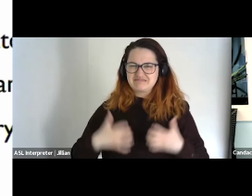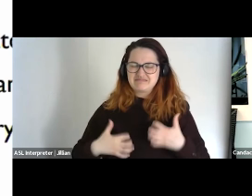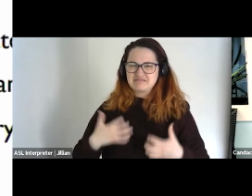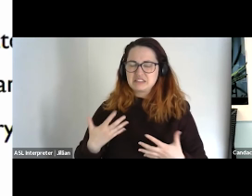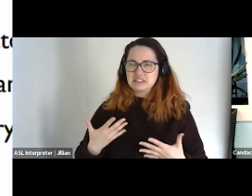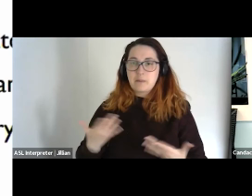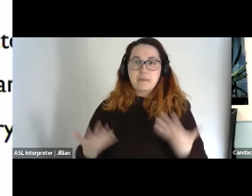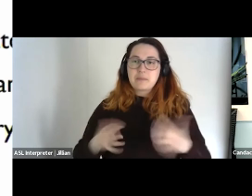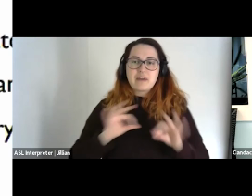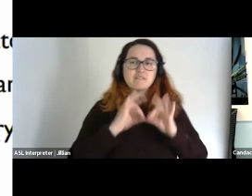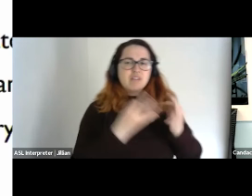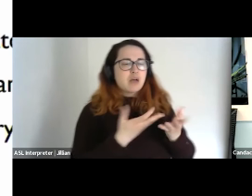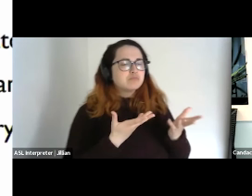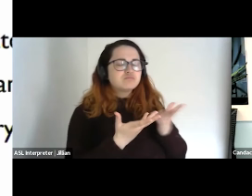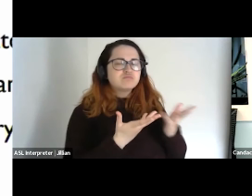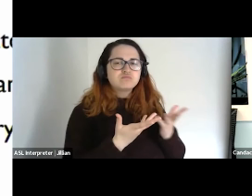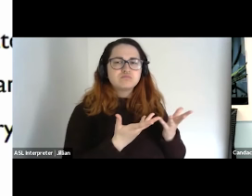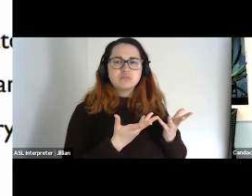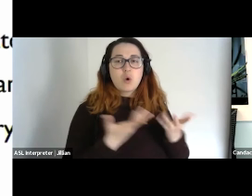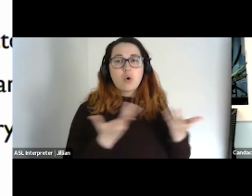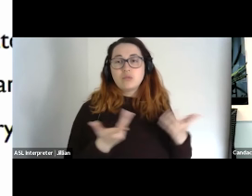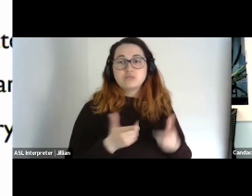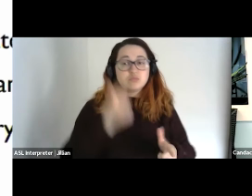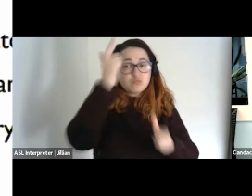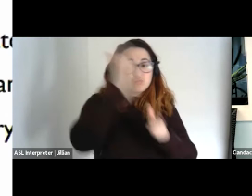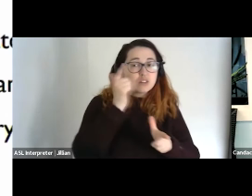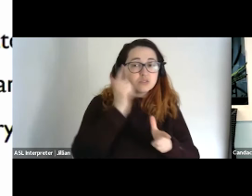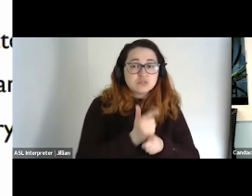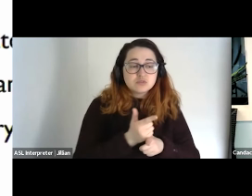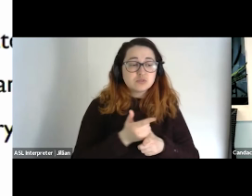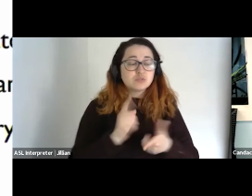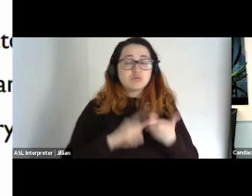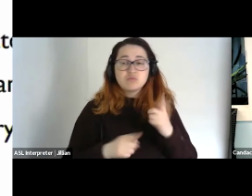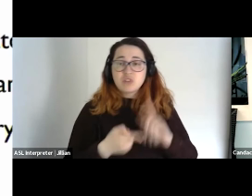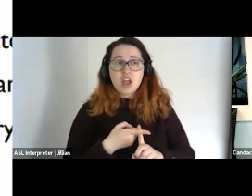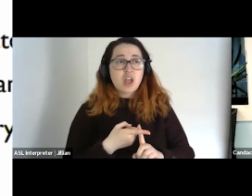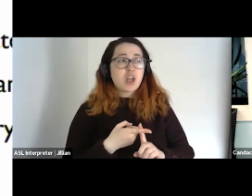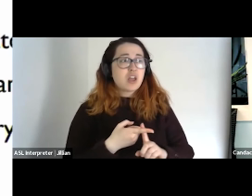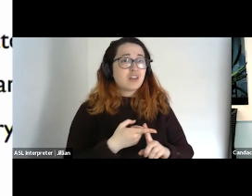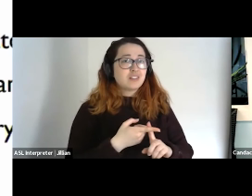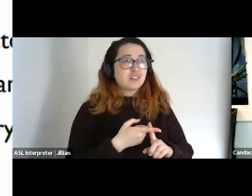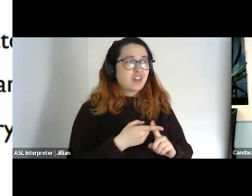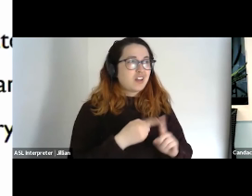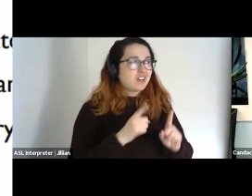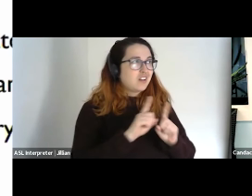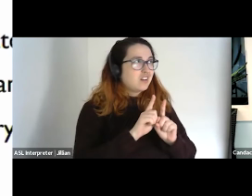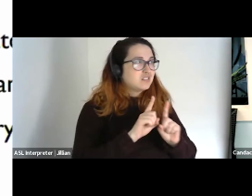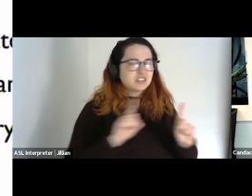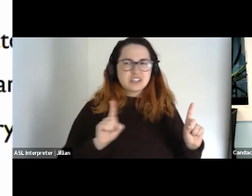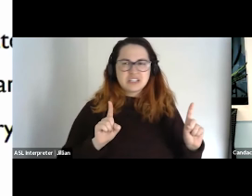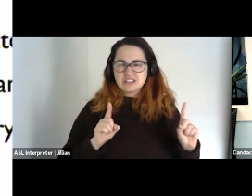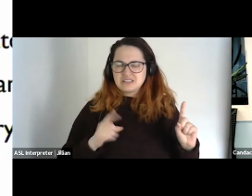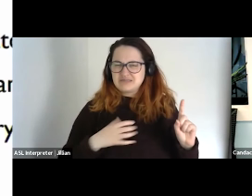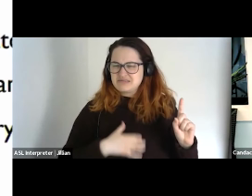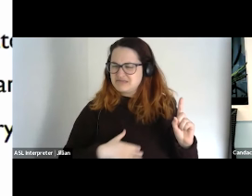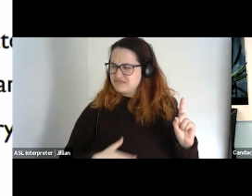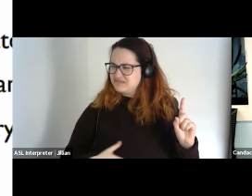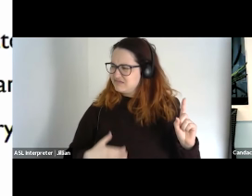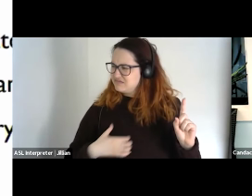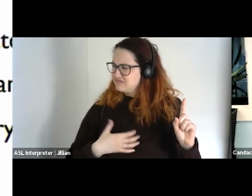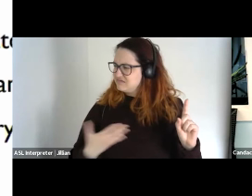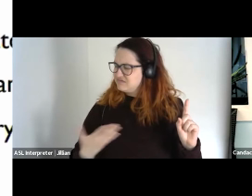with a family member or a sibling or a friend, and you didn't feel very good afterwards, likely there's some sort